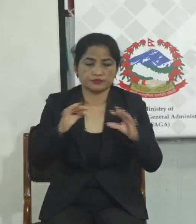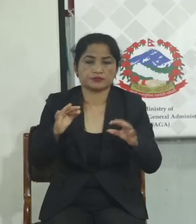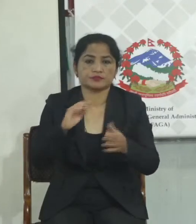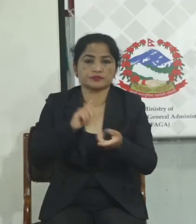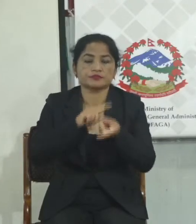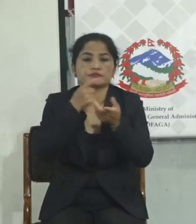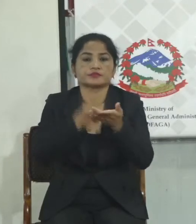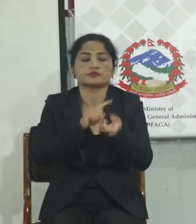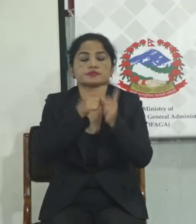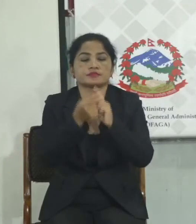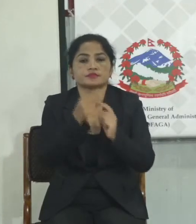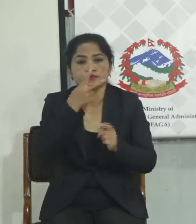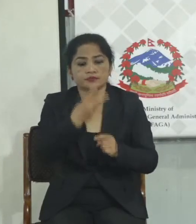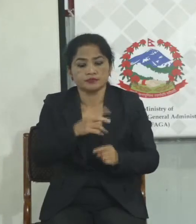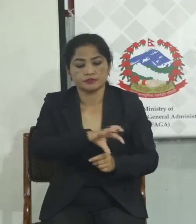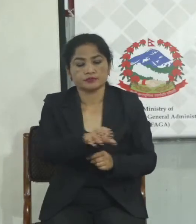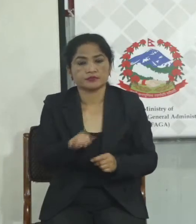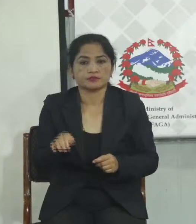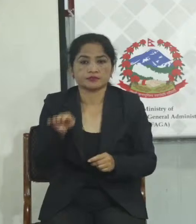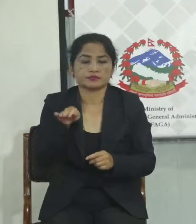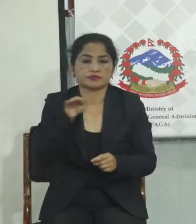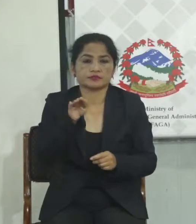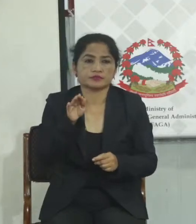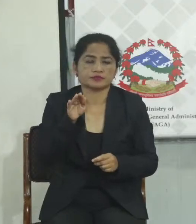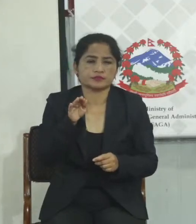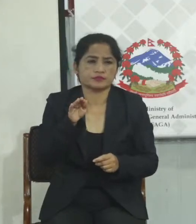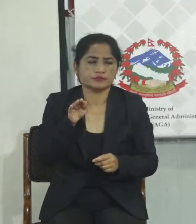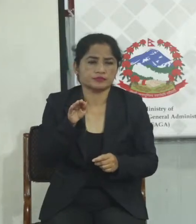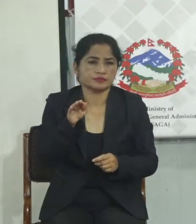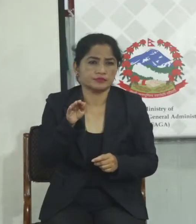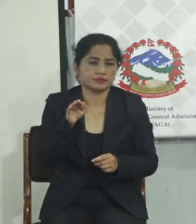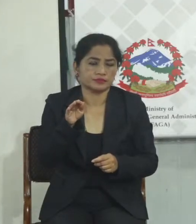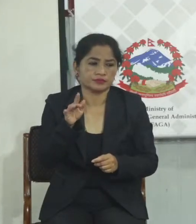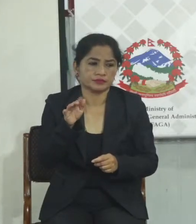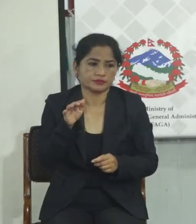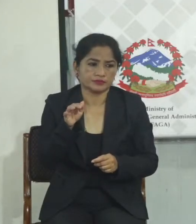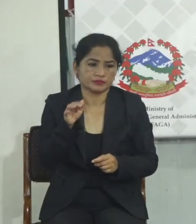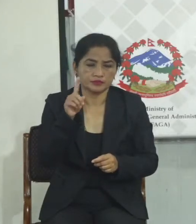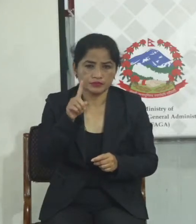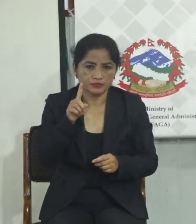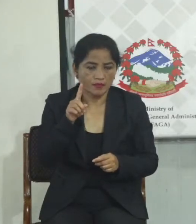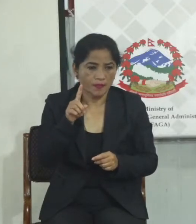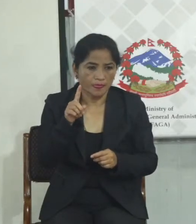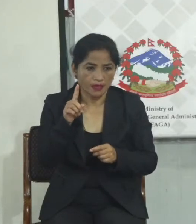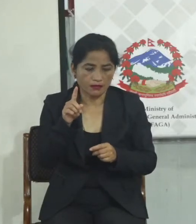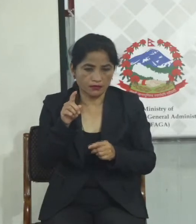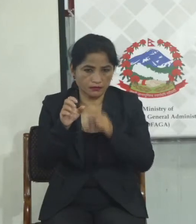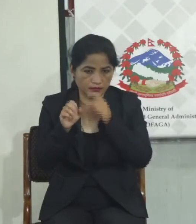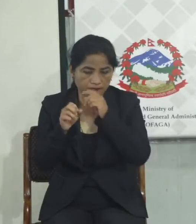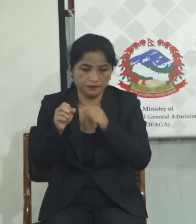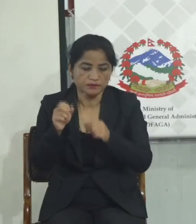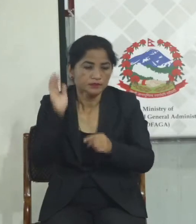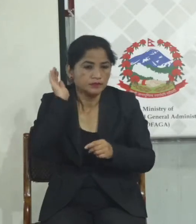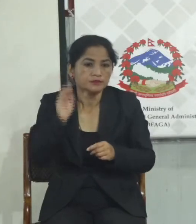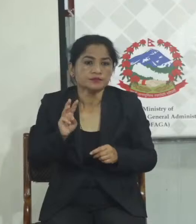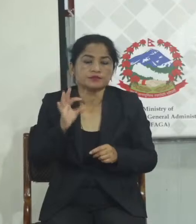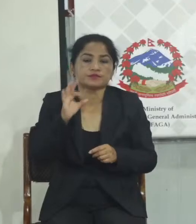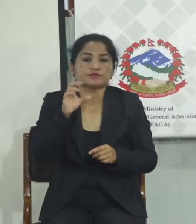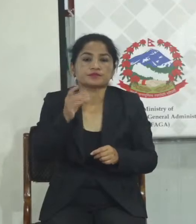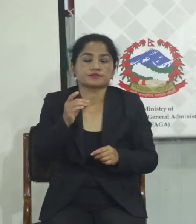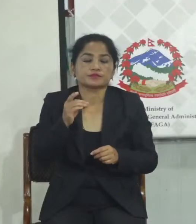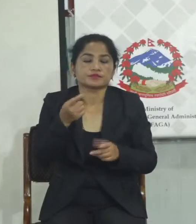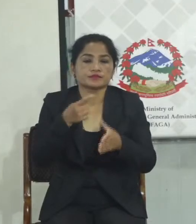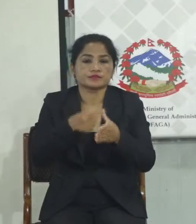uh, local FM stations can have a different certain level